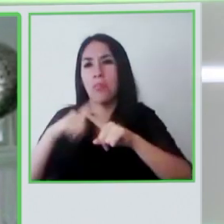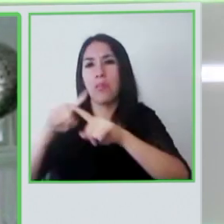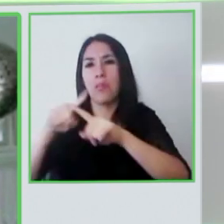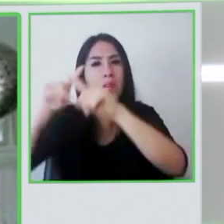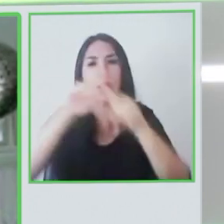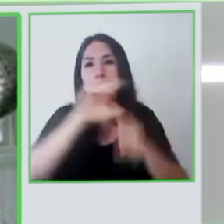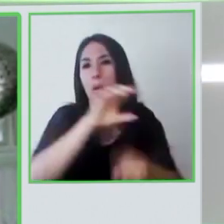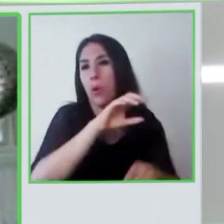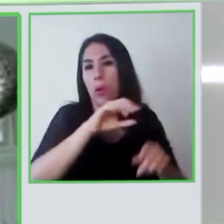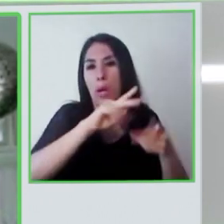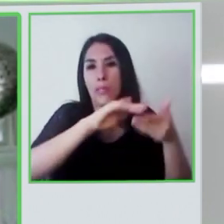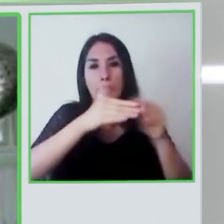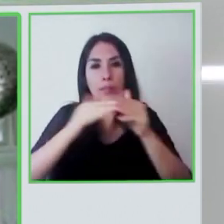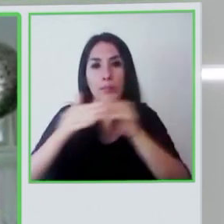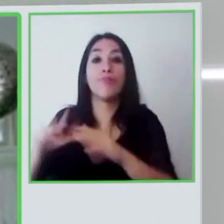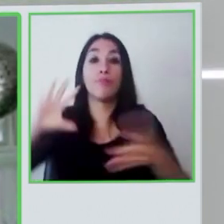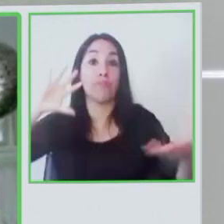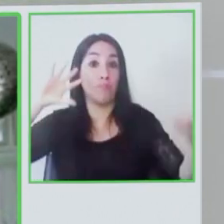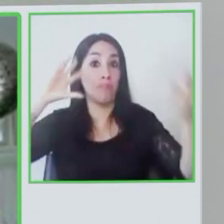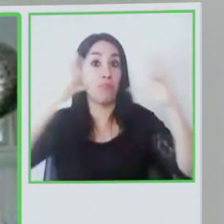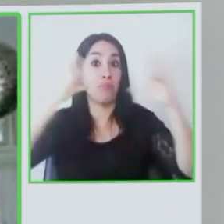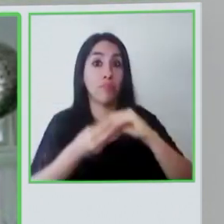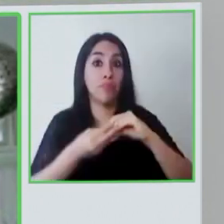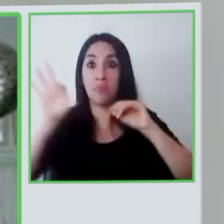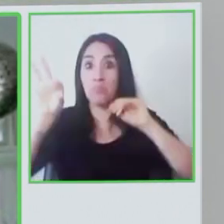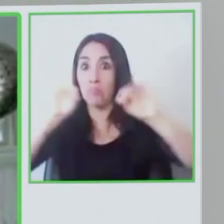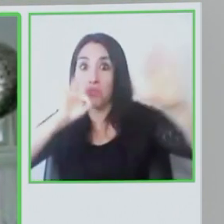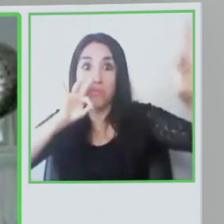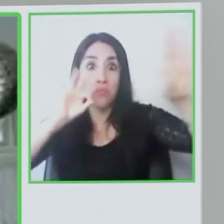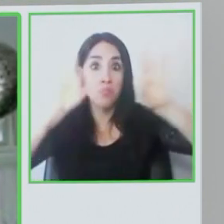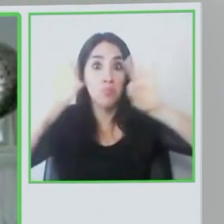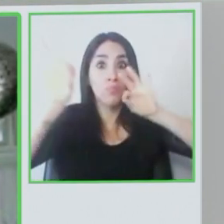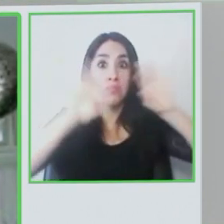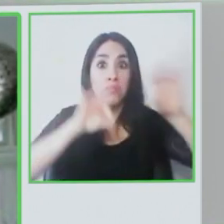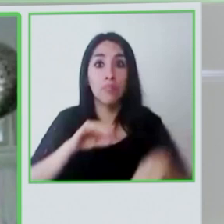places in the world because this is a multinational company.